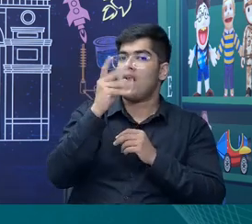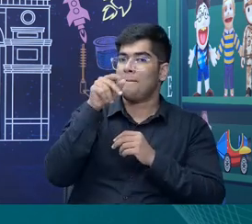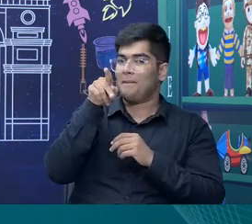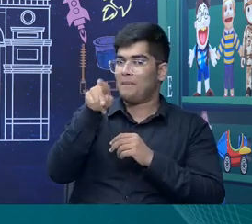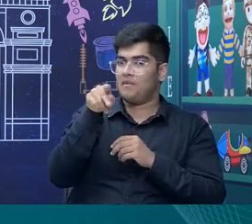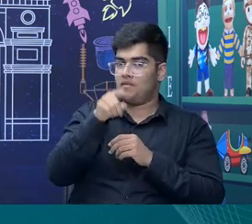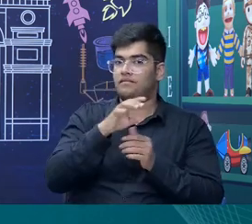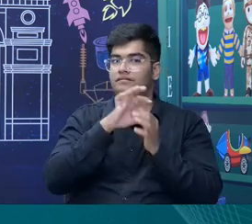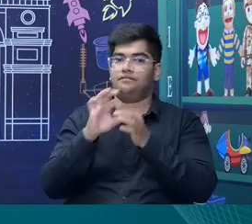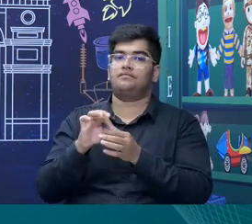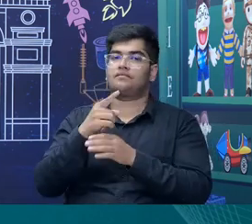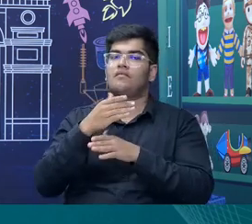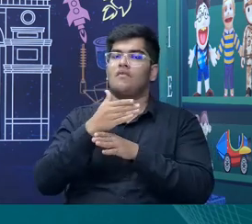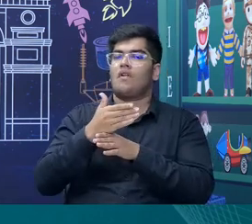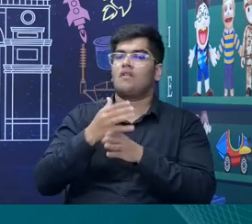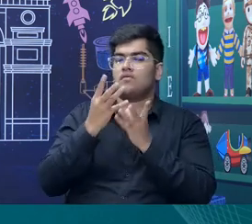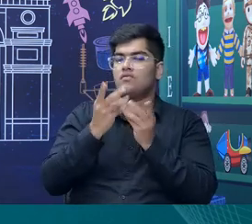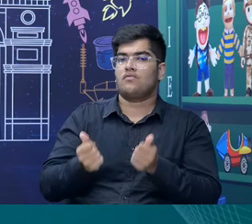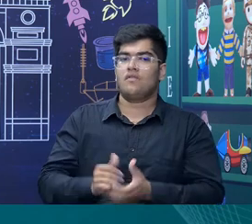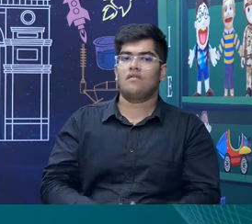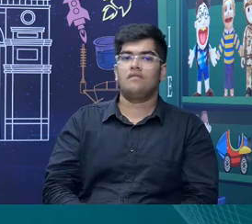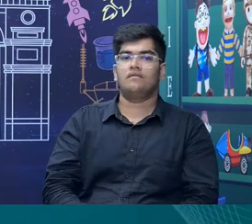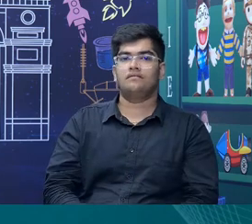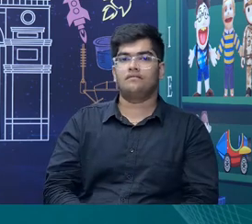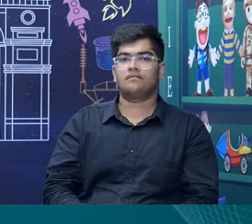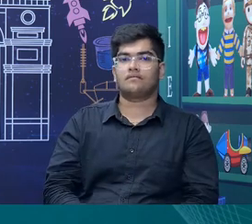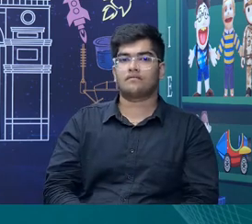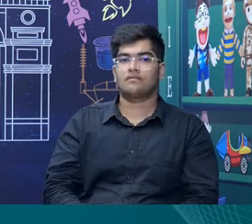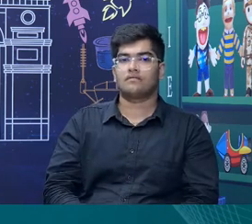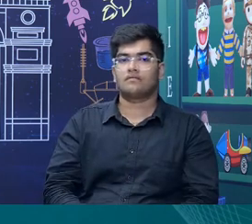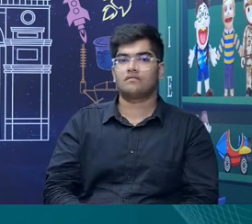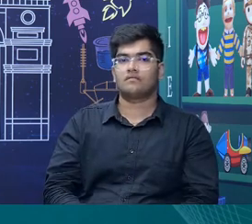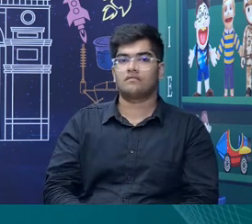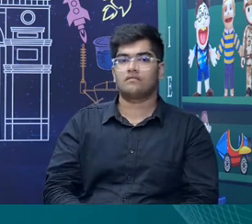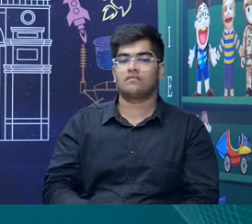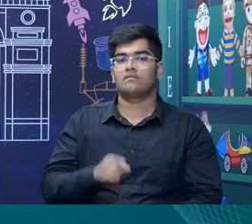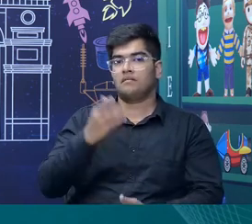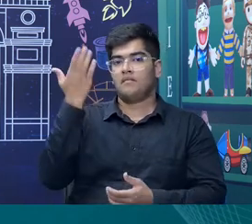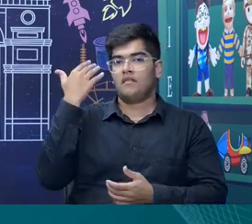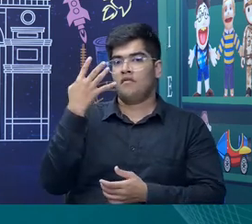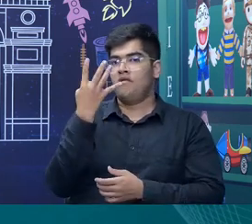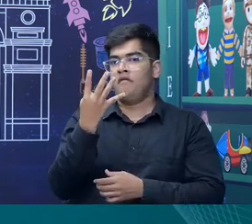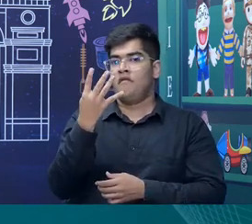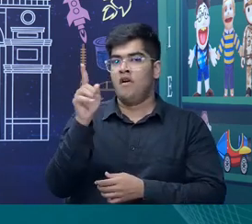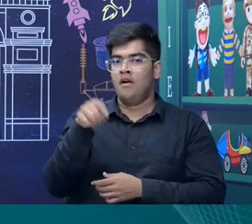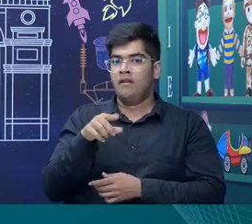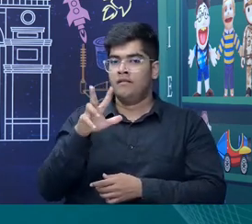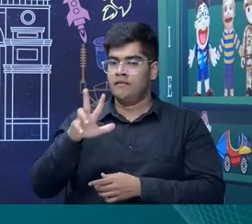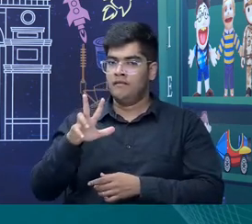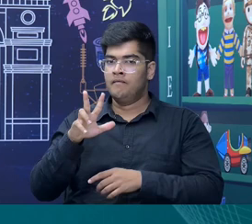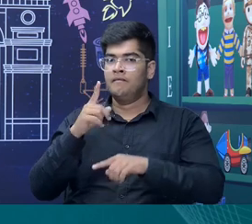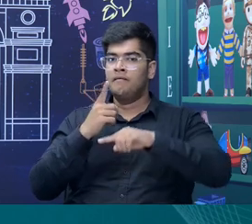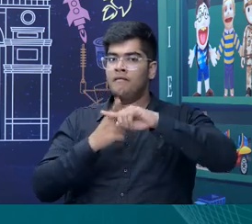solve this for Arun see this for Arun his old share 4 by 8 plus